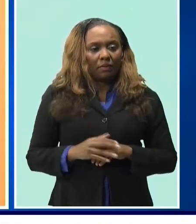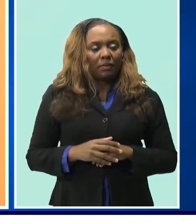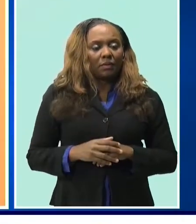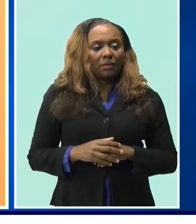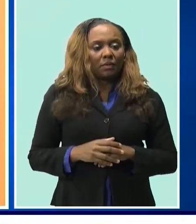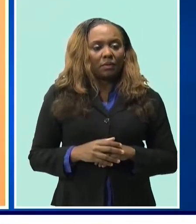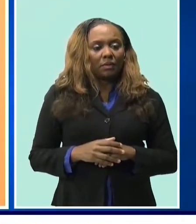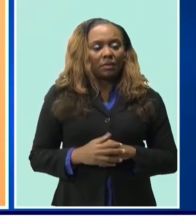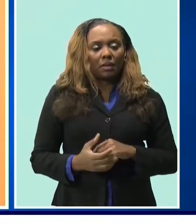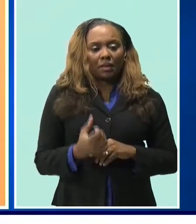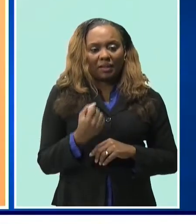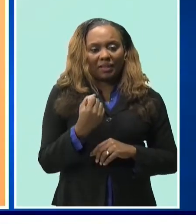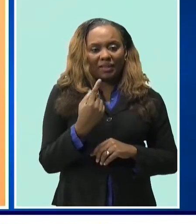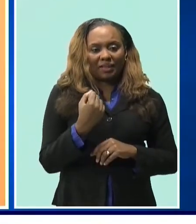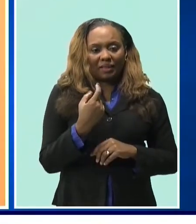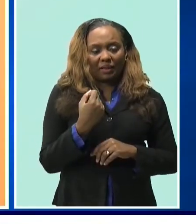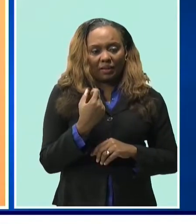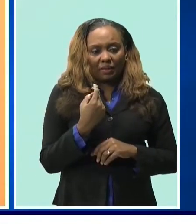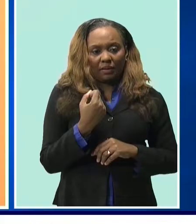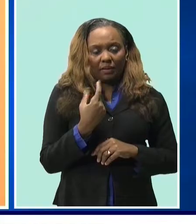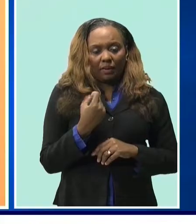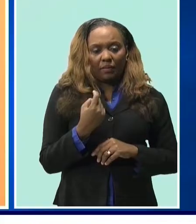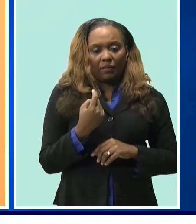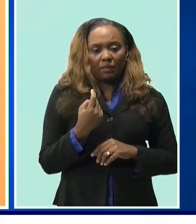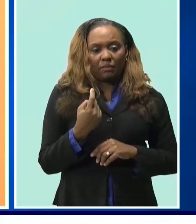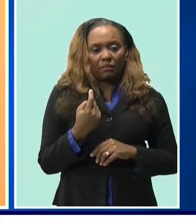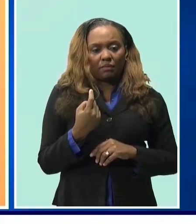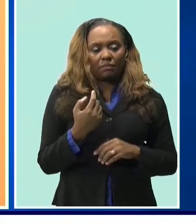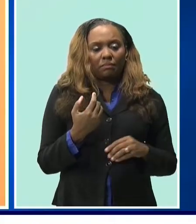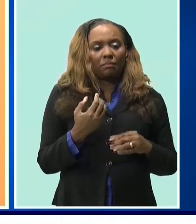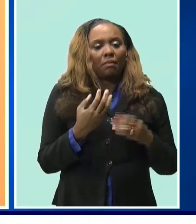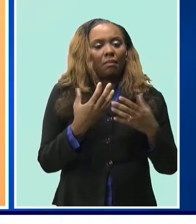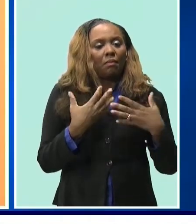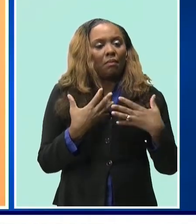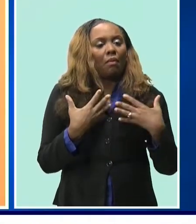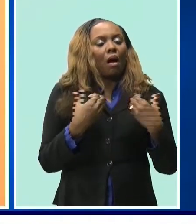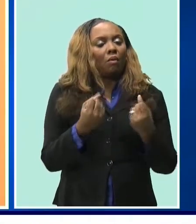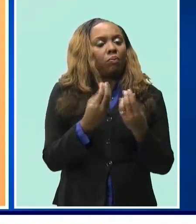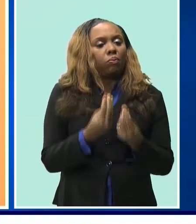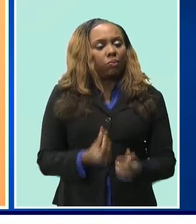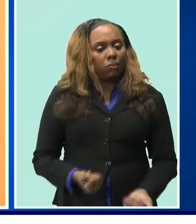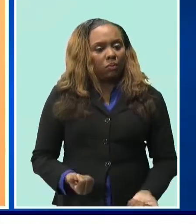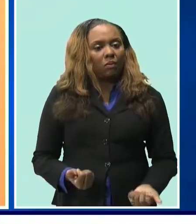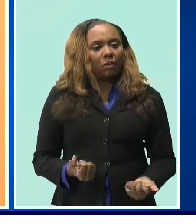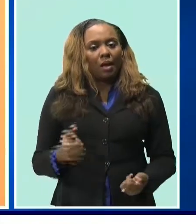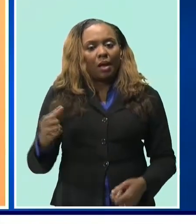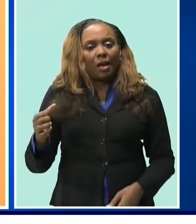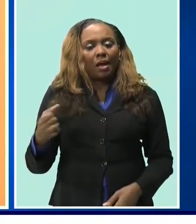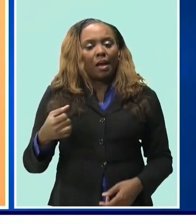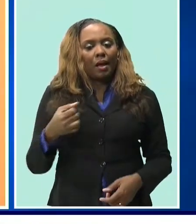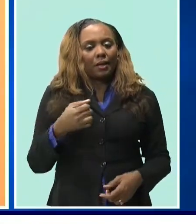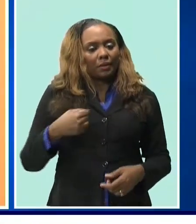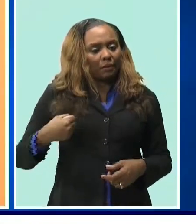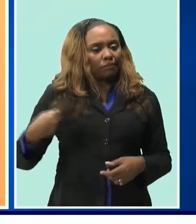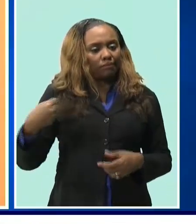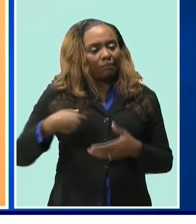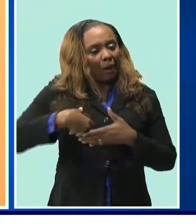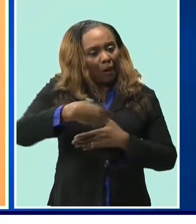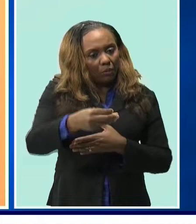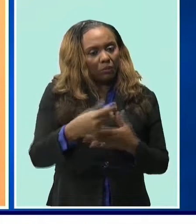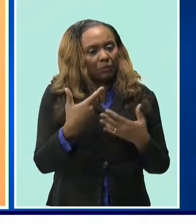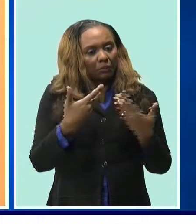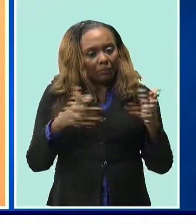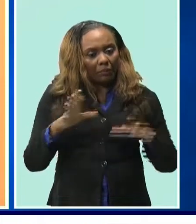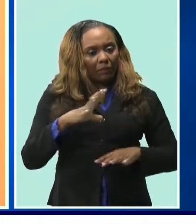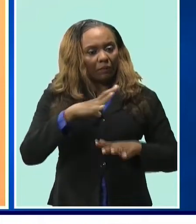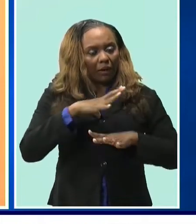11 COVID-19 cases have recovered, so we have an additional number of persons who were discharged as of today,